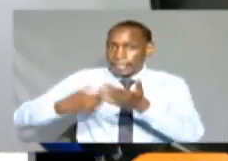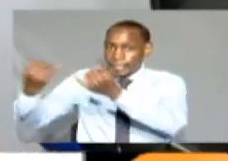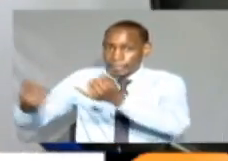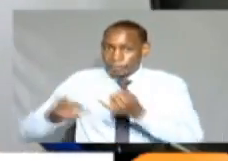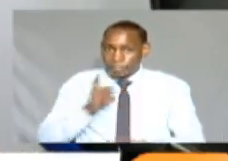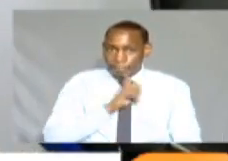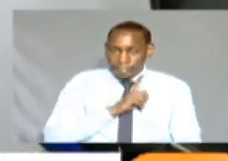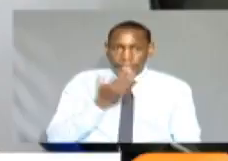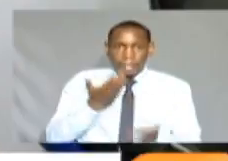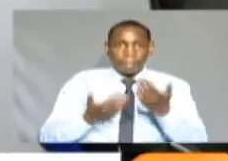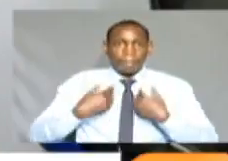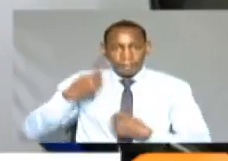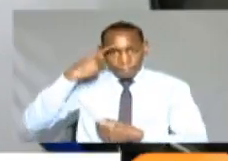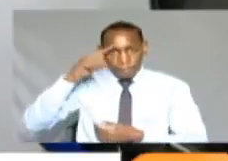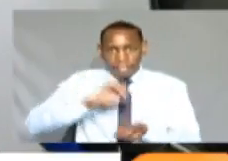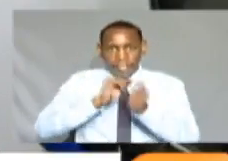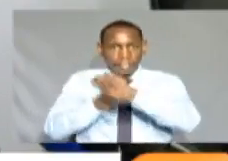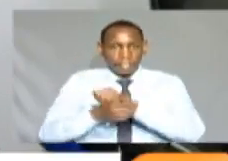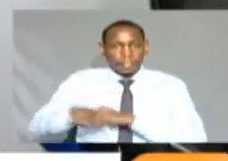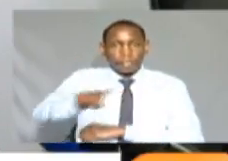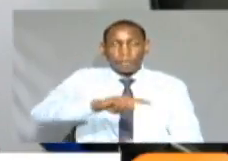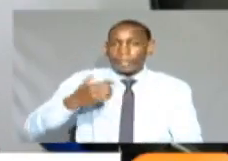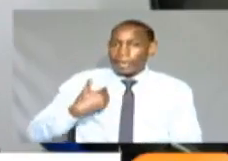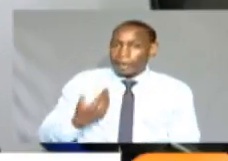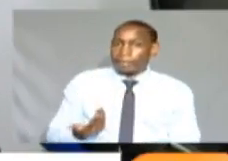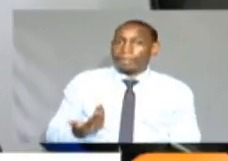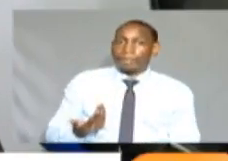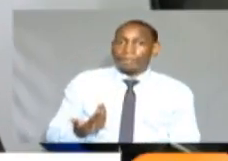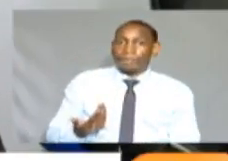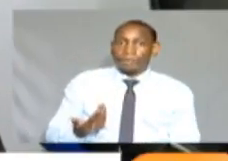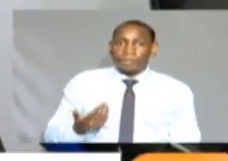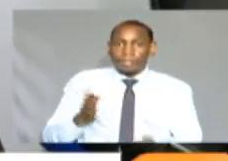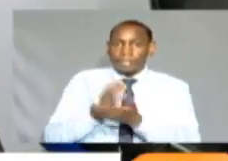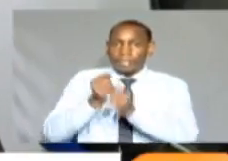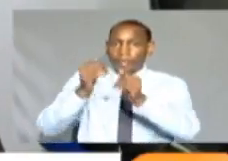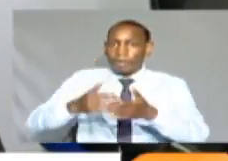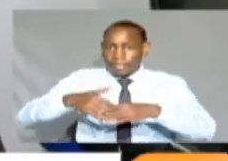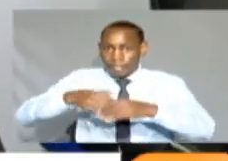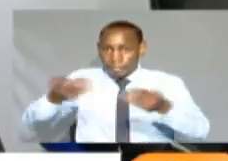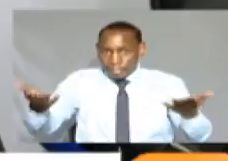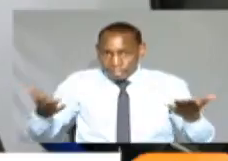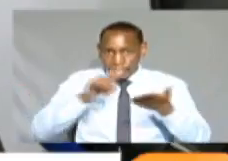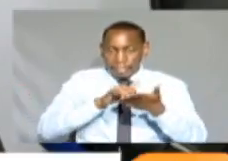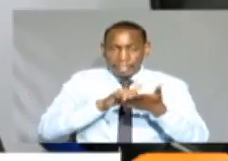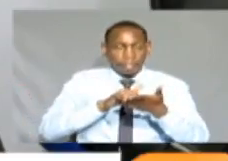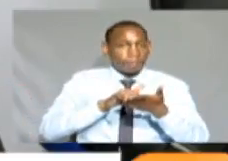introduced or there is a policy change, we have players outside there who will